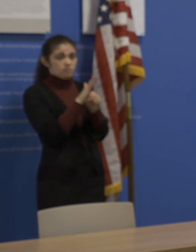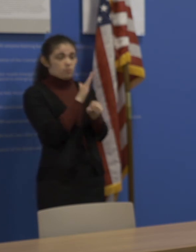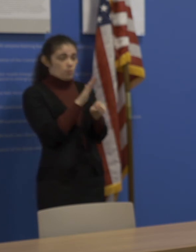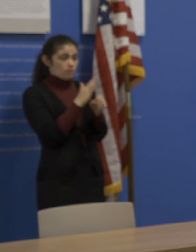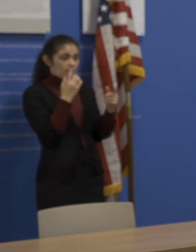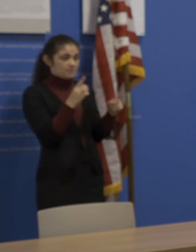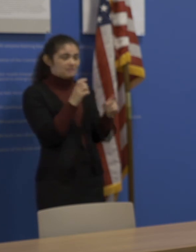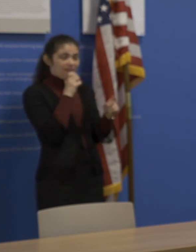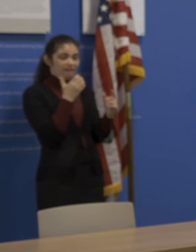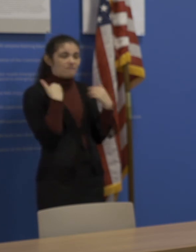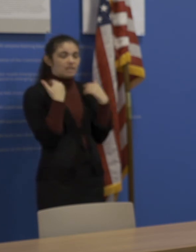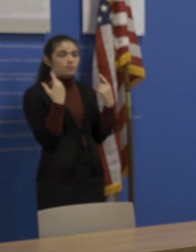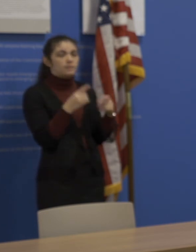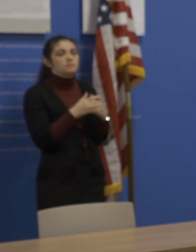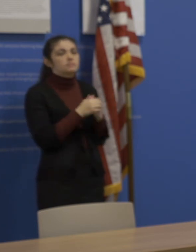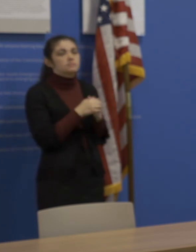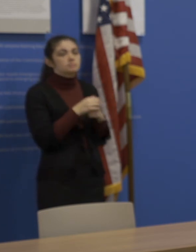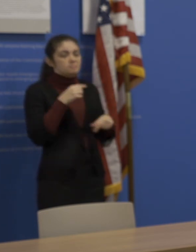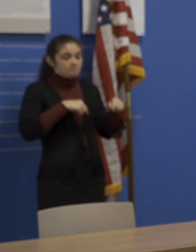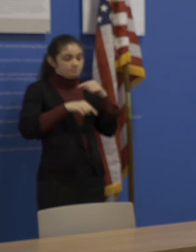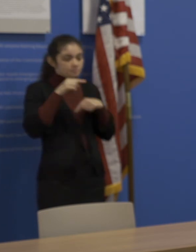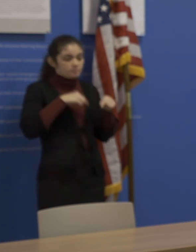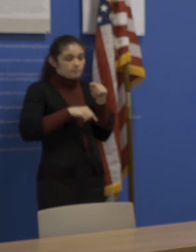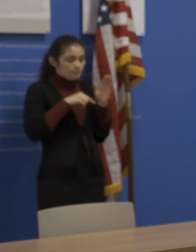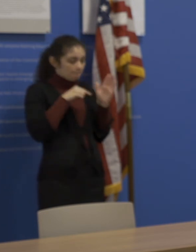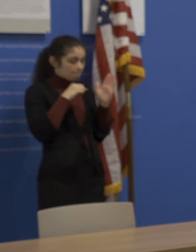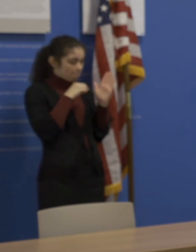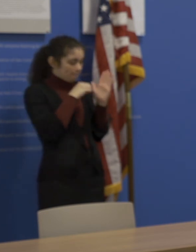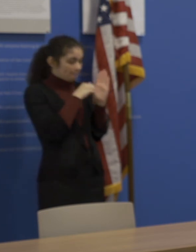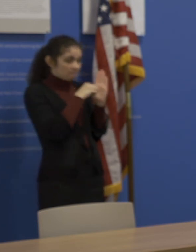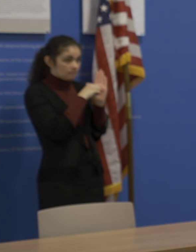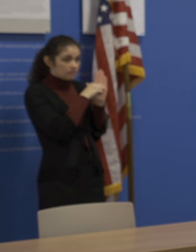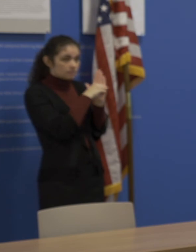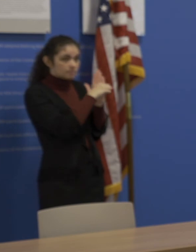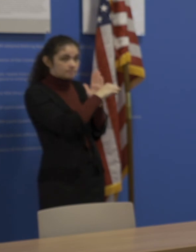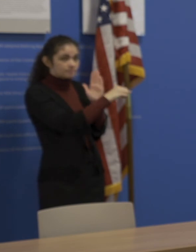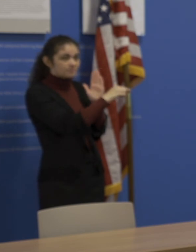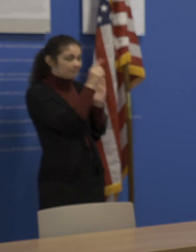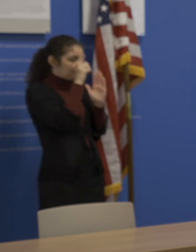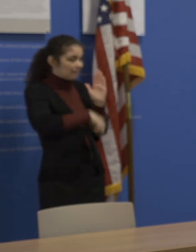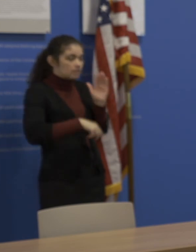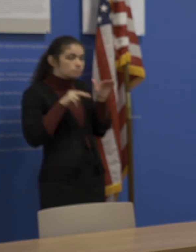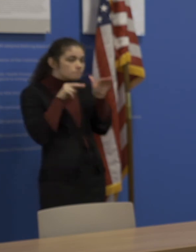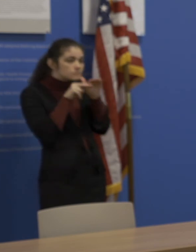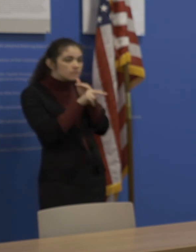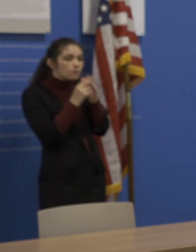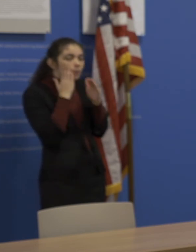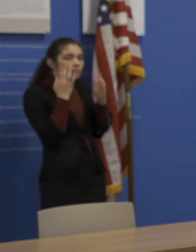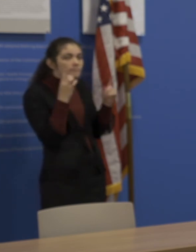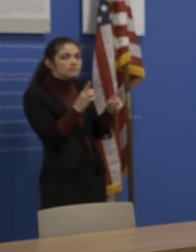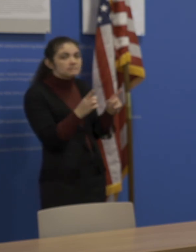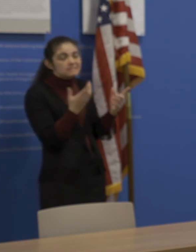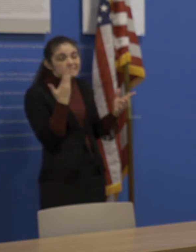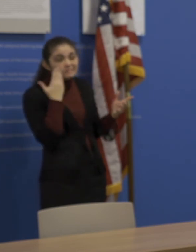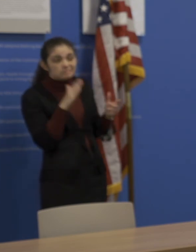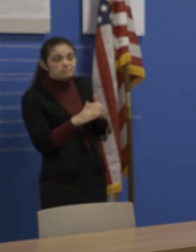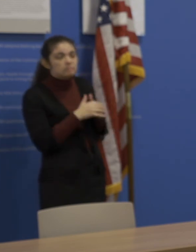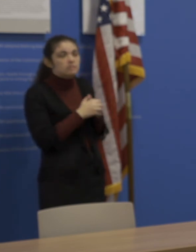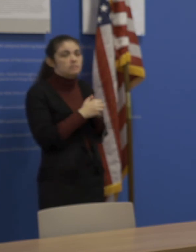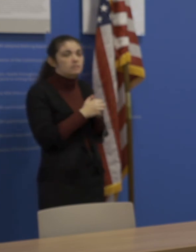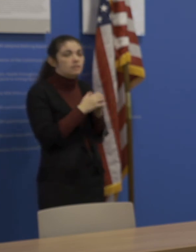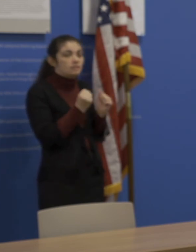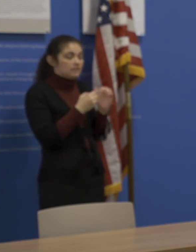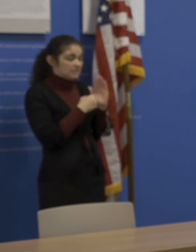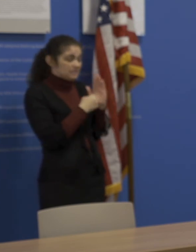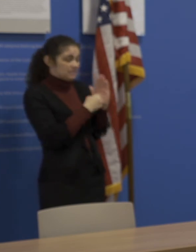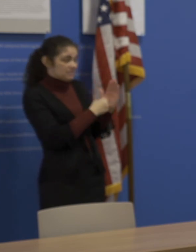done to avoid that? So I'll go back to the dotted line on the curve. None of us can predict where this is headed. We have remarkable modelers